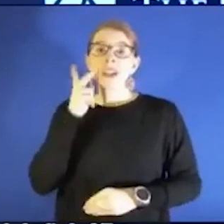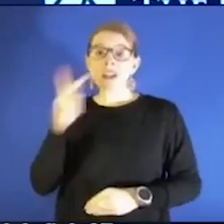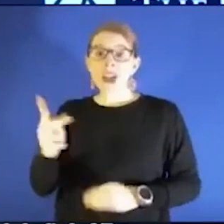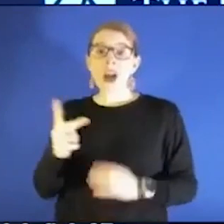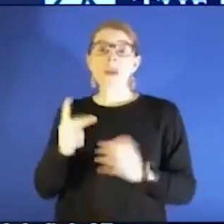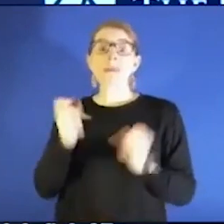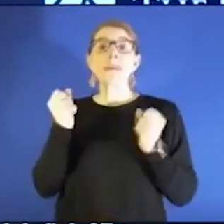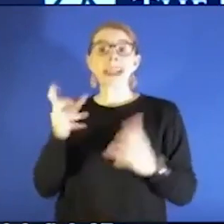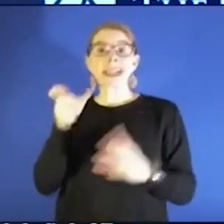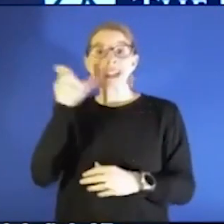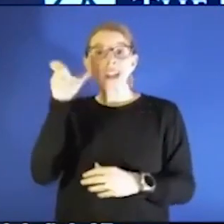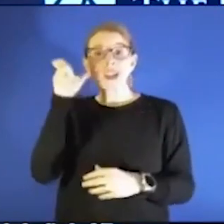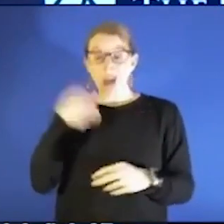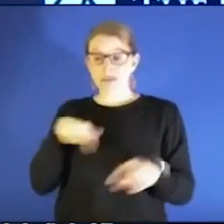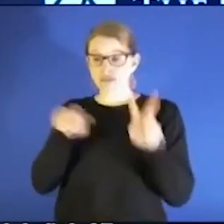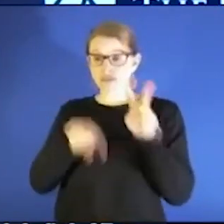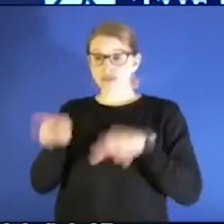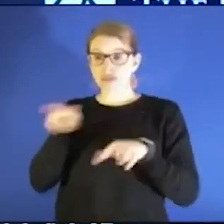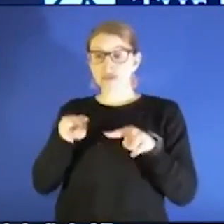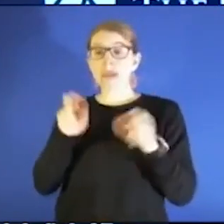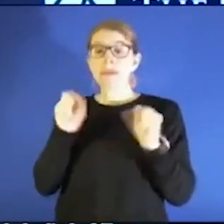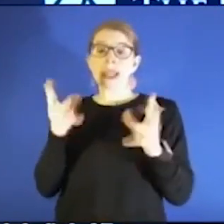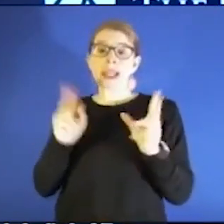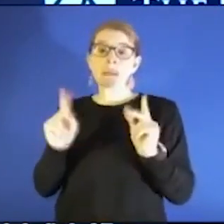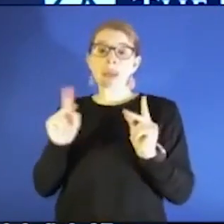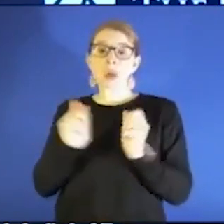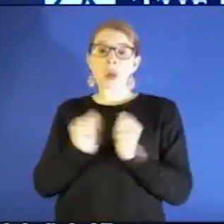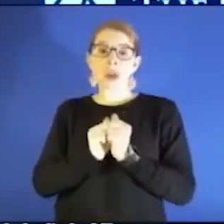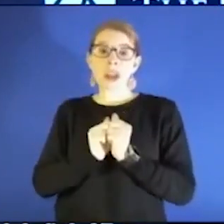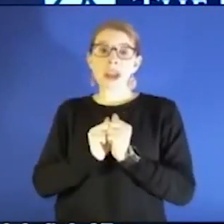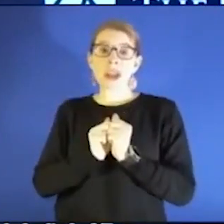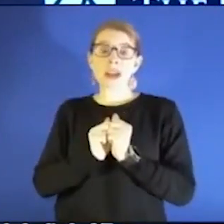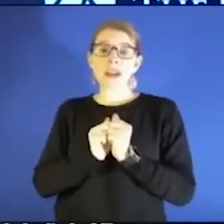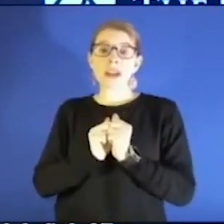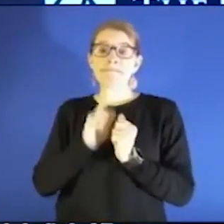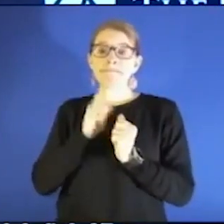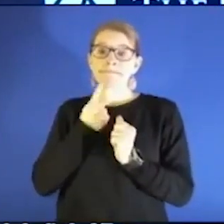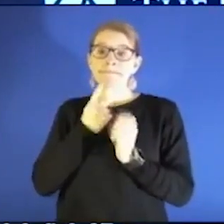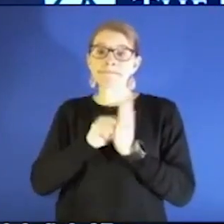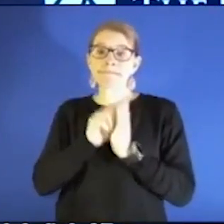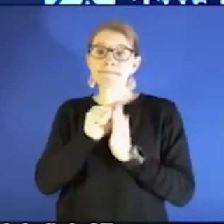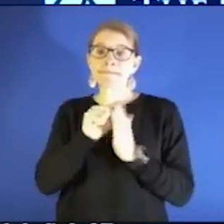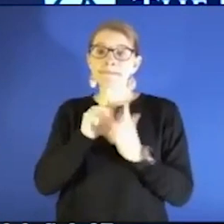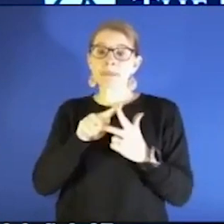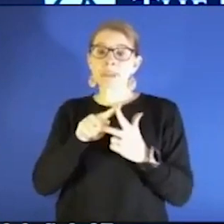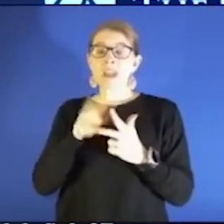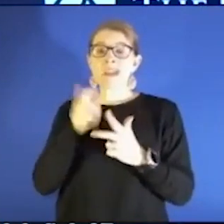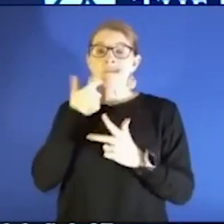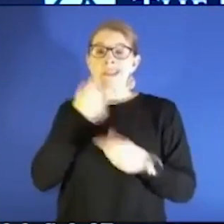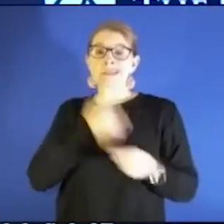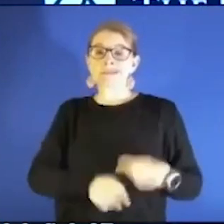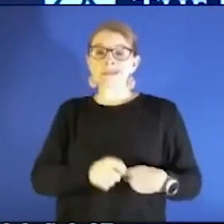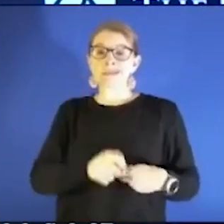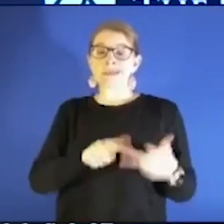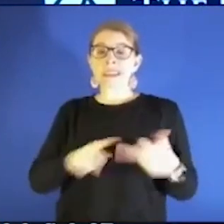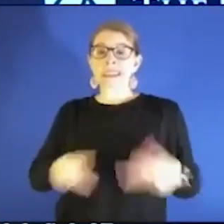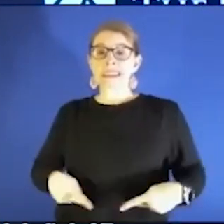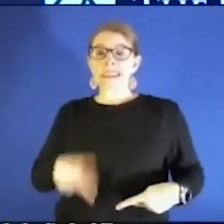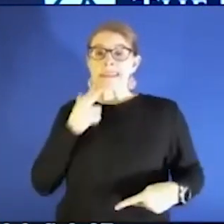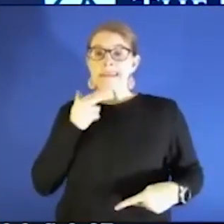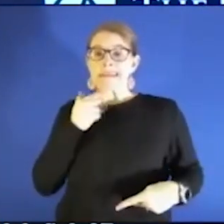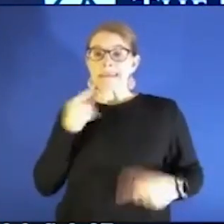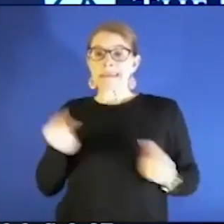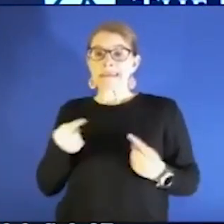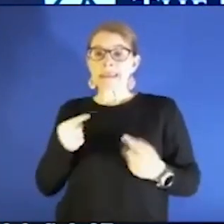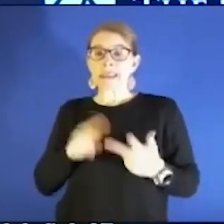looking at it that there were a lot of folks here with significant cancer, recent transplant, acute kidney injury, diabetes,